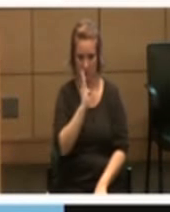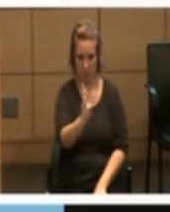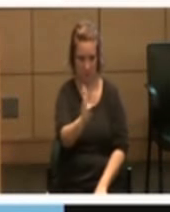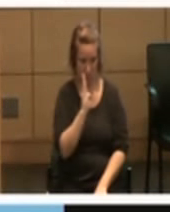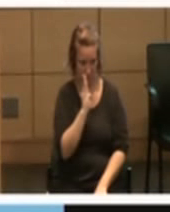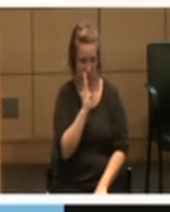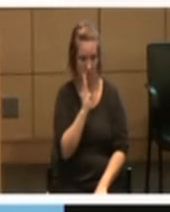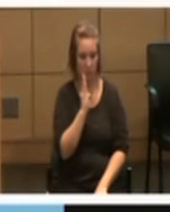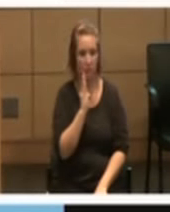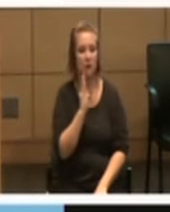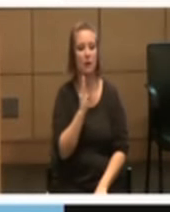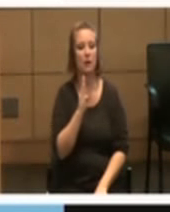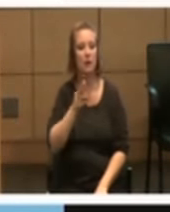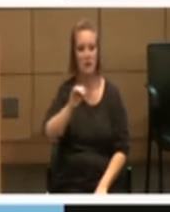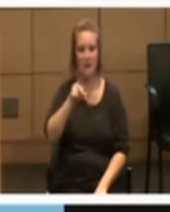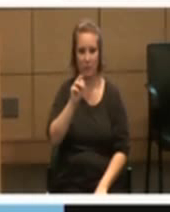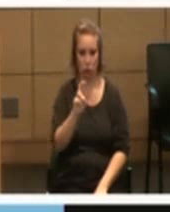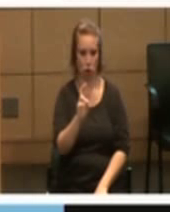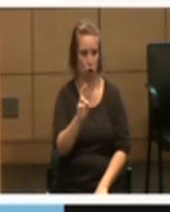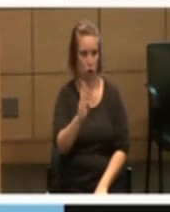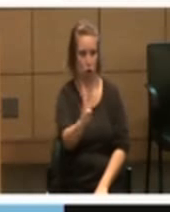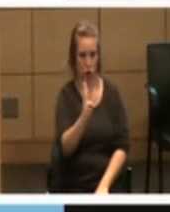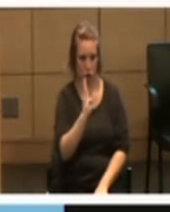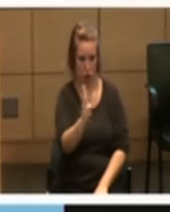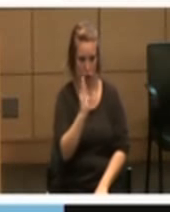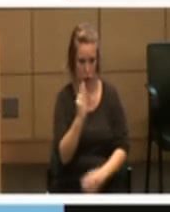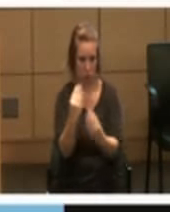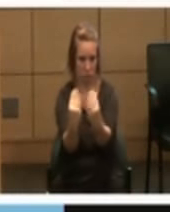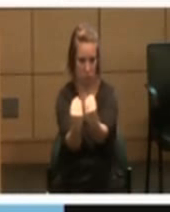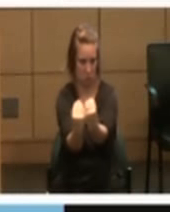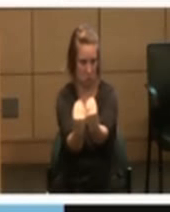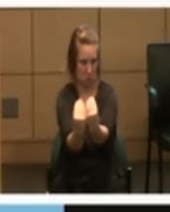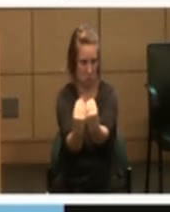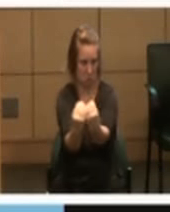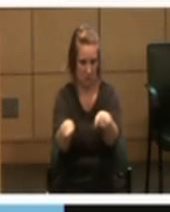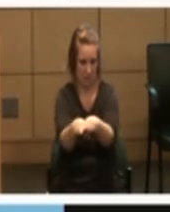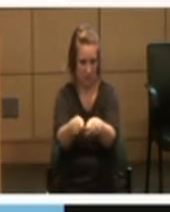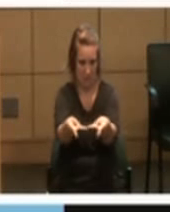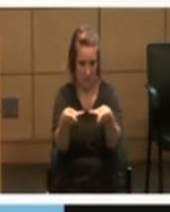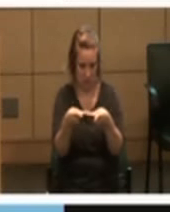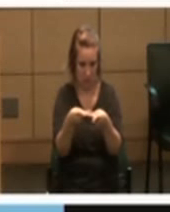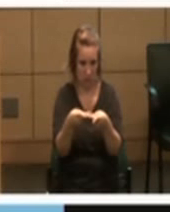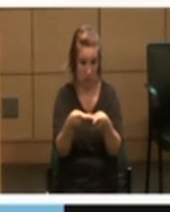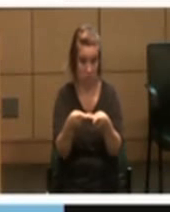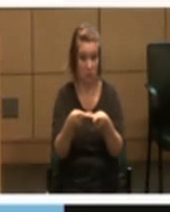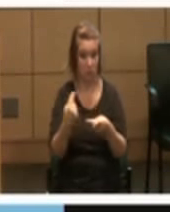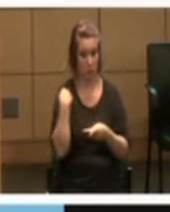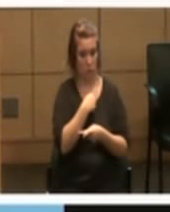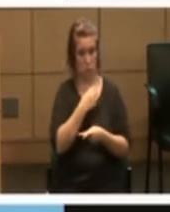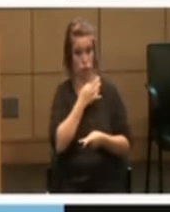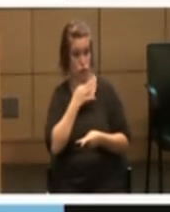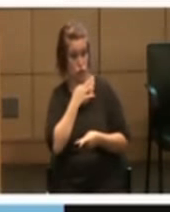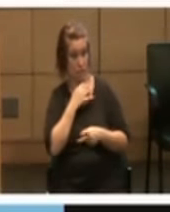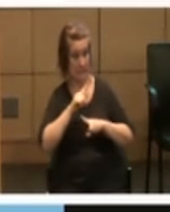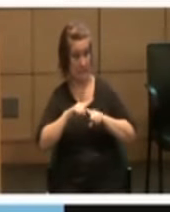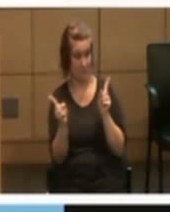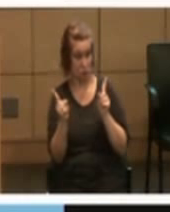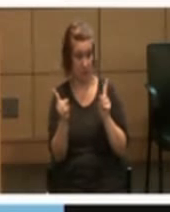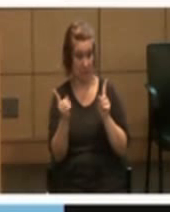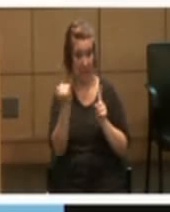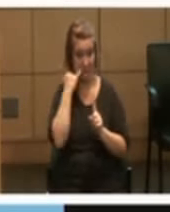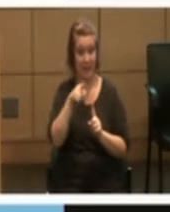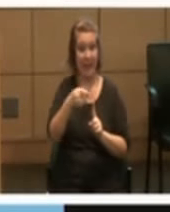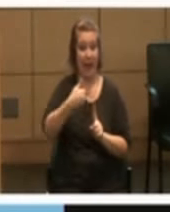do our masker stimulus from the front, and we look at, is there a difference in performance when the child or the adult has a